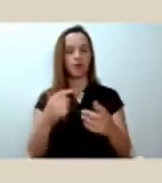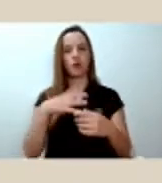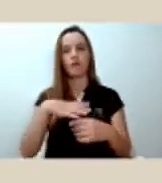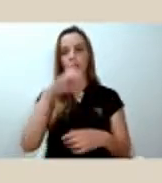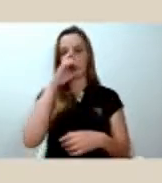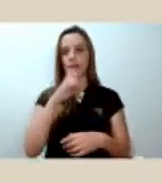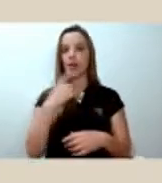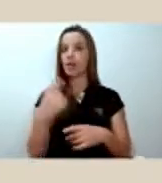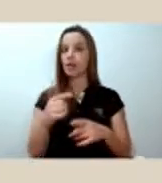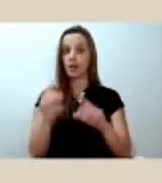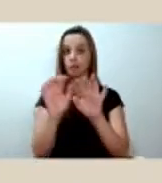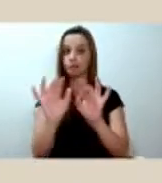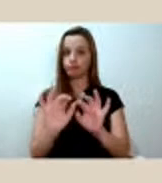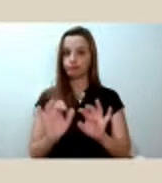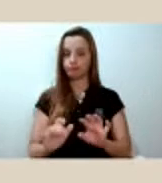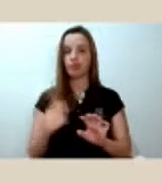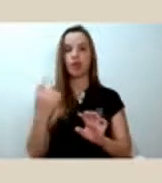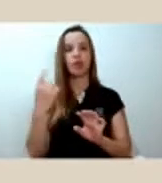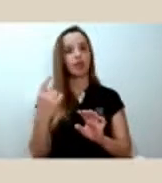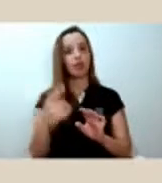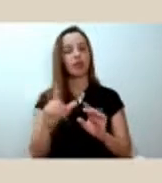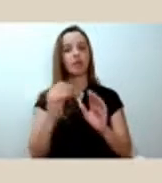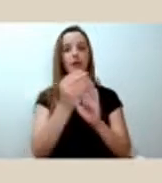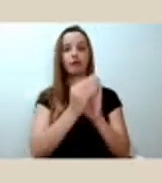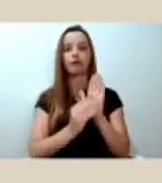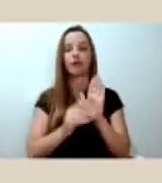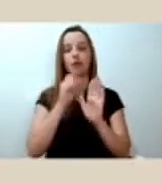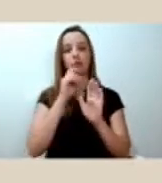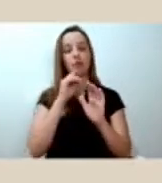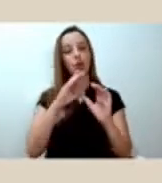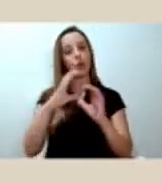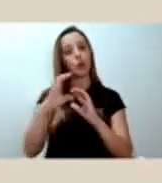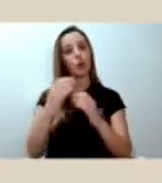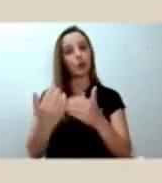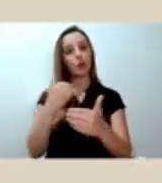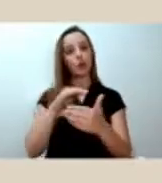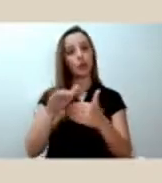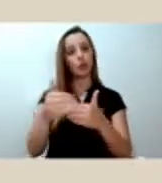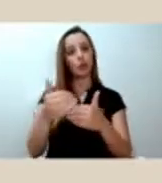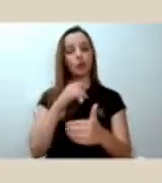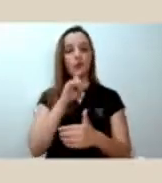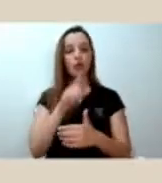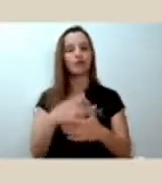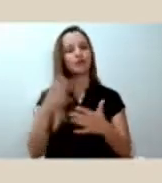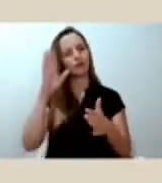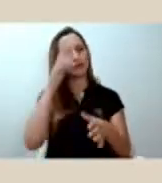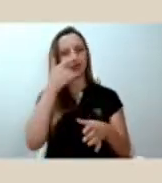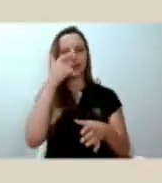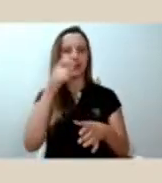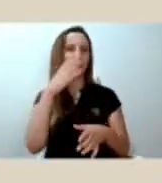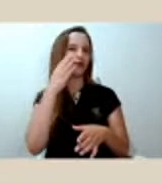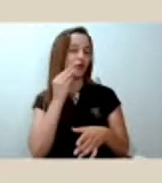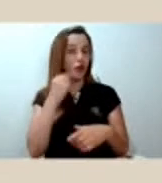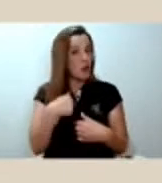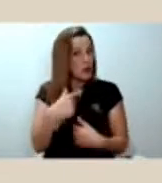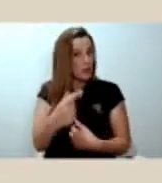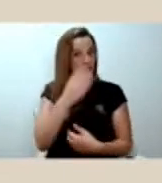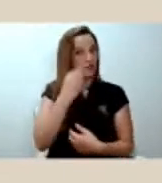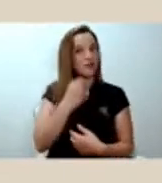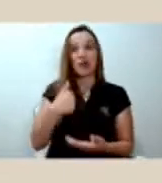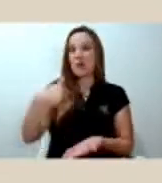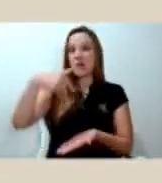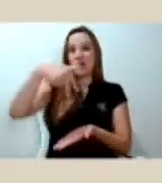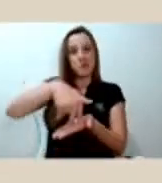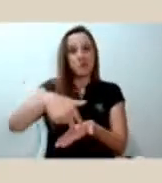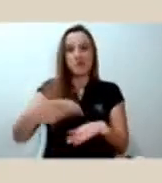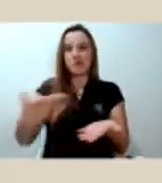chats and we have forums that you can communicate with us. I know people might be shy, but I'm also shy, and I'm here communicating with